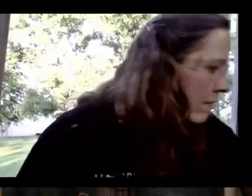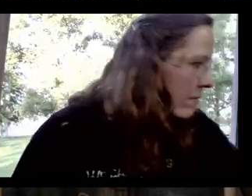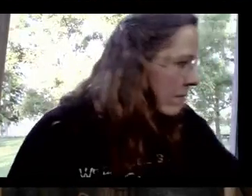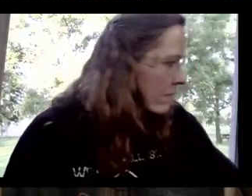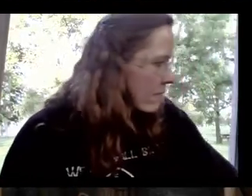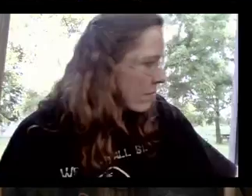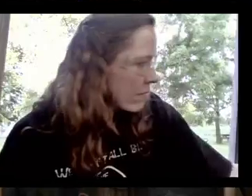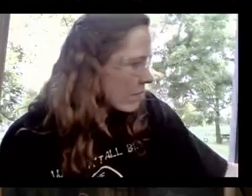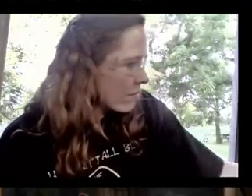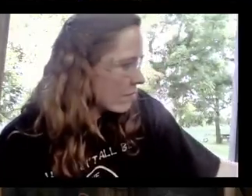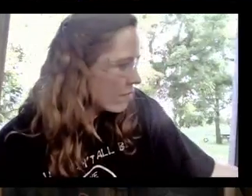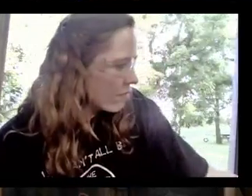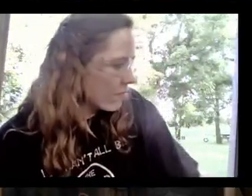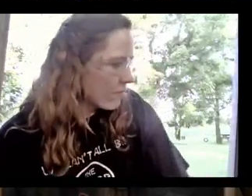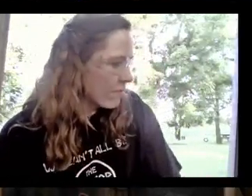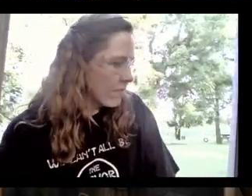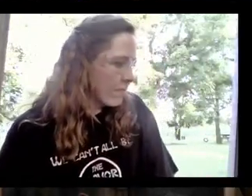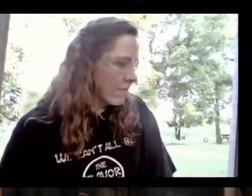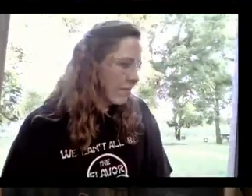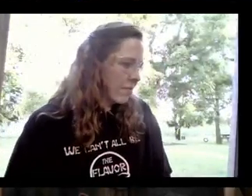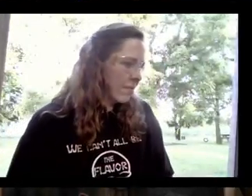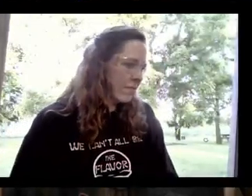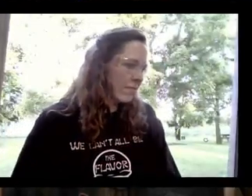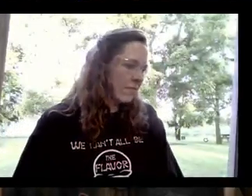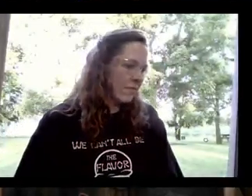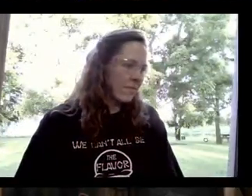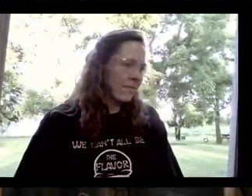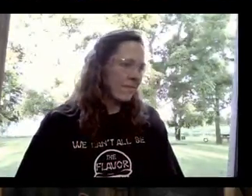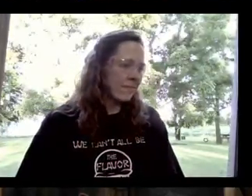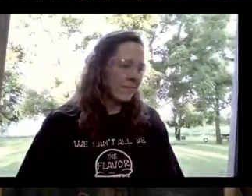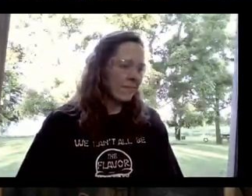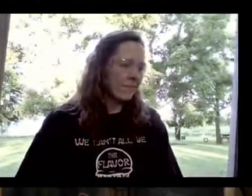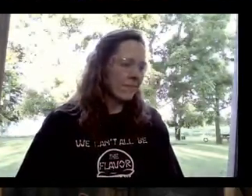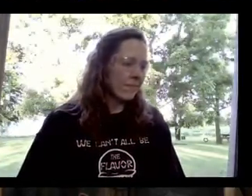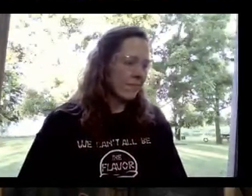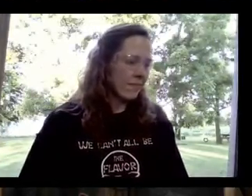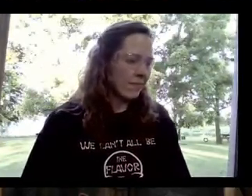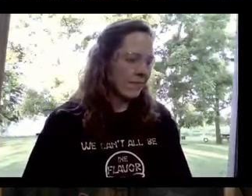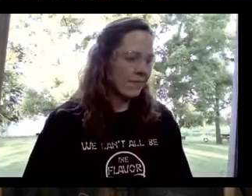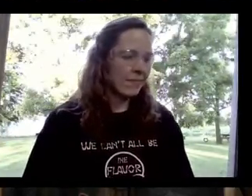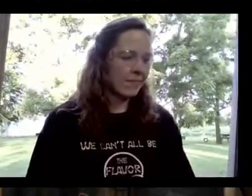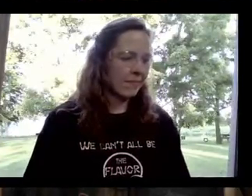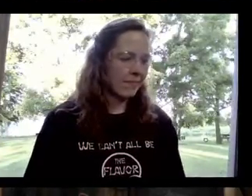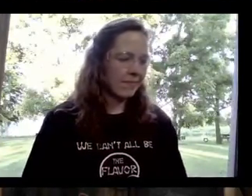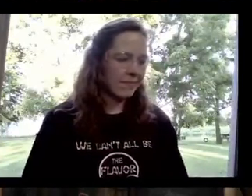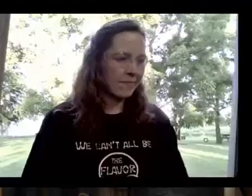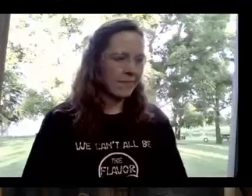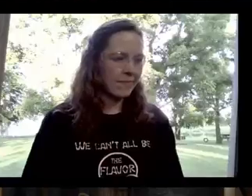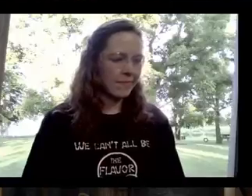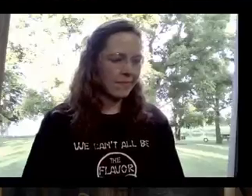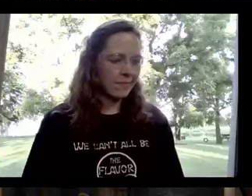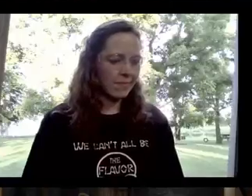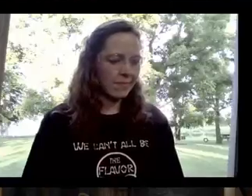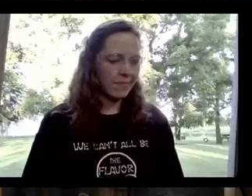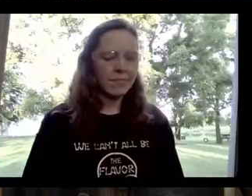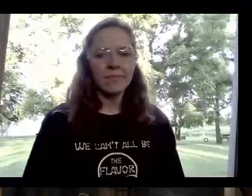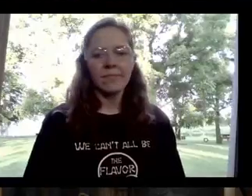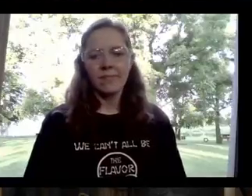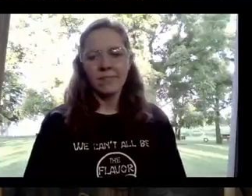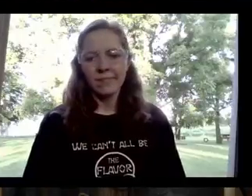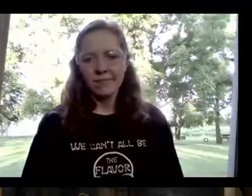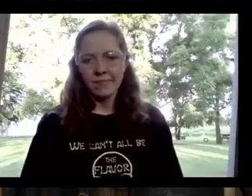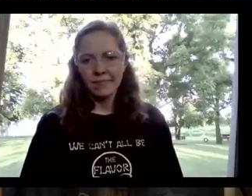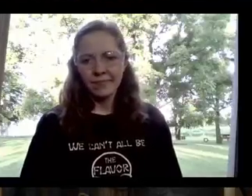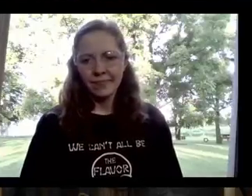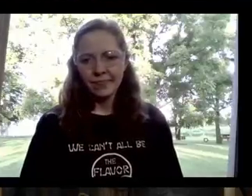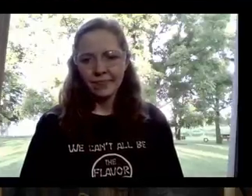If I have a day where I'm doing nothing but coal forging, I got a lot of hammers or something like that I'm doing, or a lot of tooling work that I'm